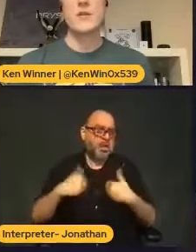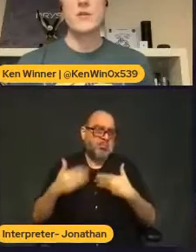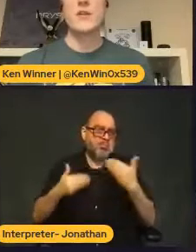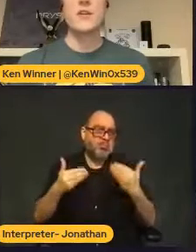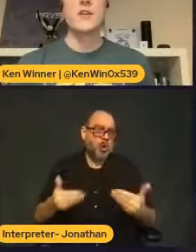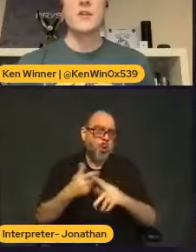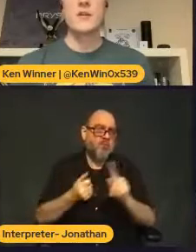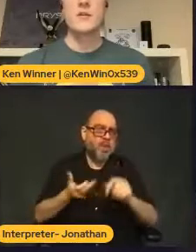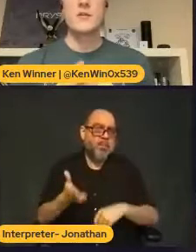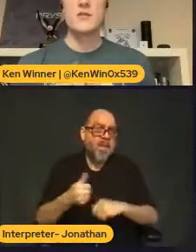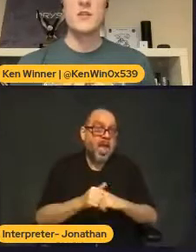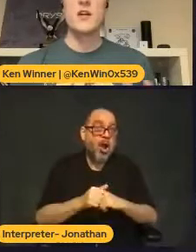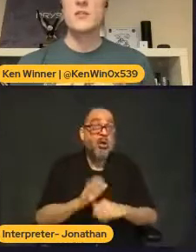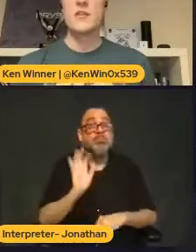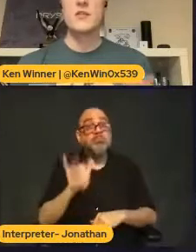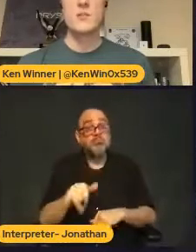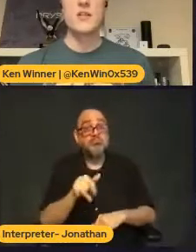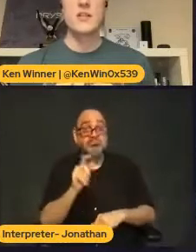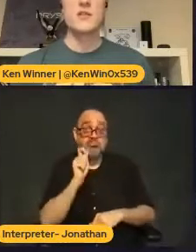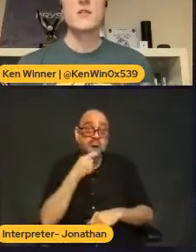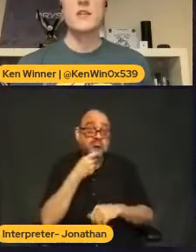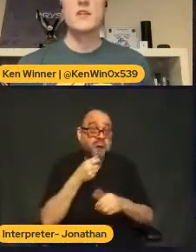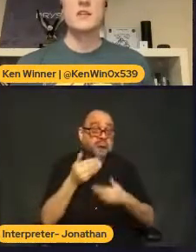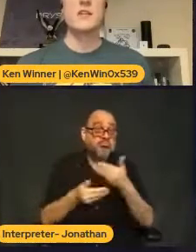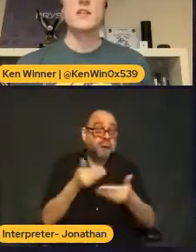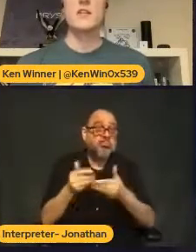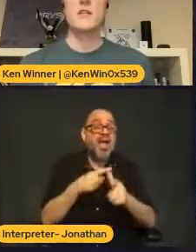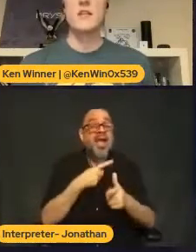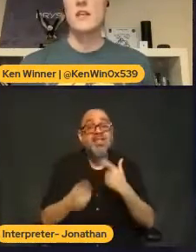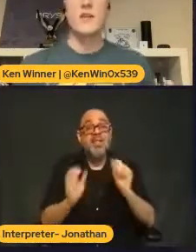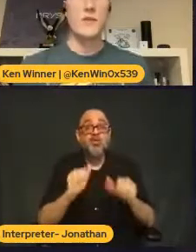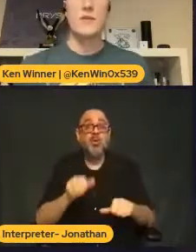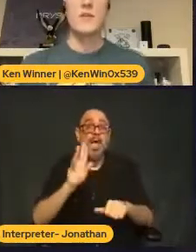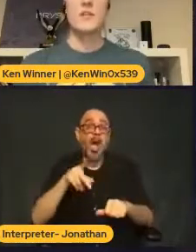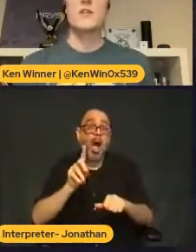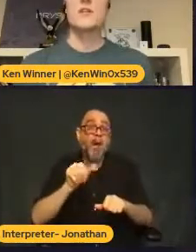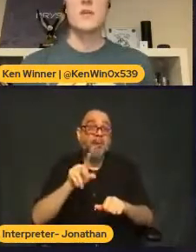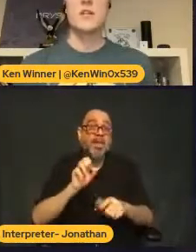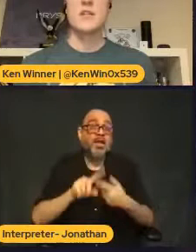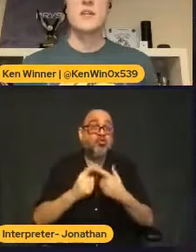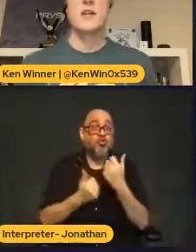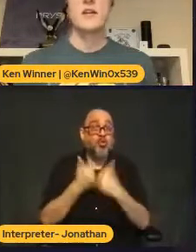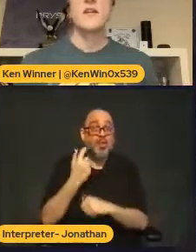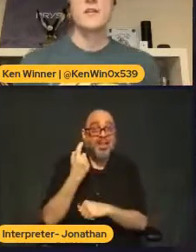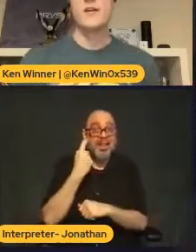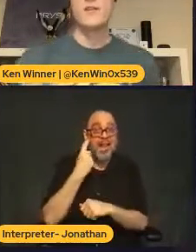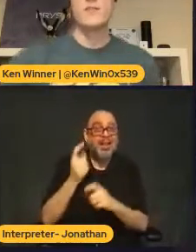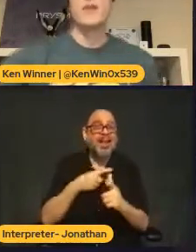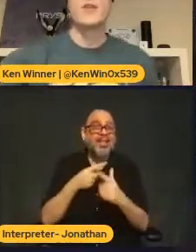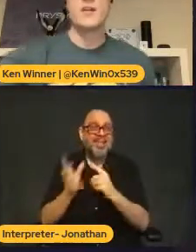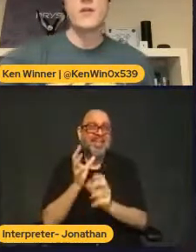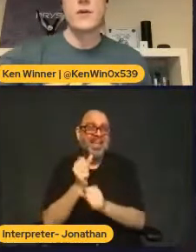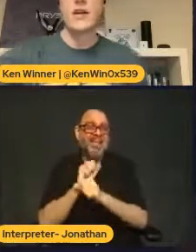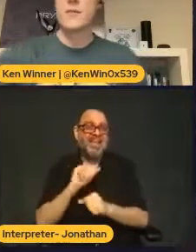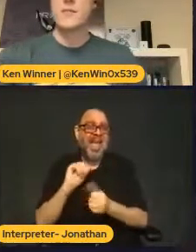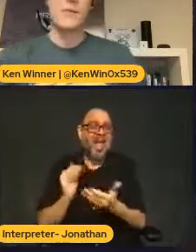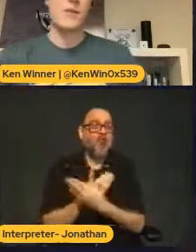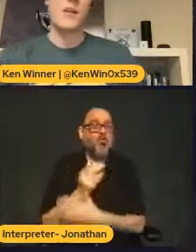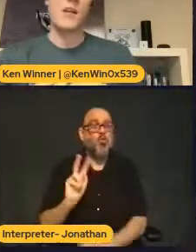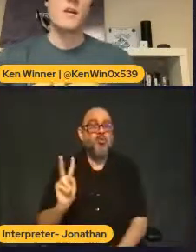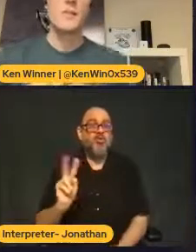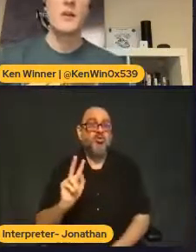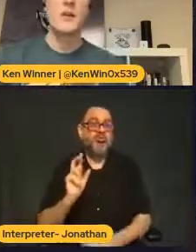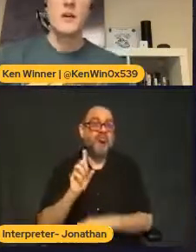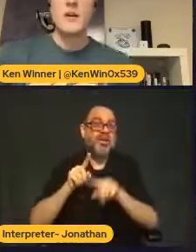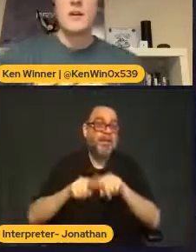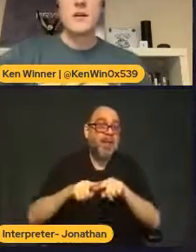pretty good story. Then you can just update those projects to the latest and then they get that new version dependency and, you know, maybe they can override it, maybe